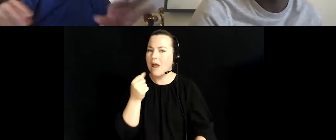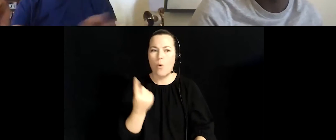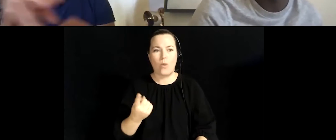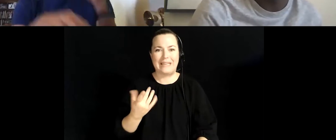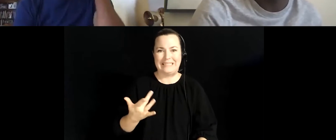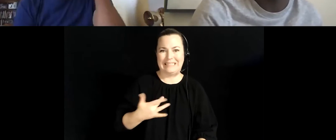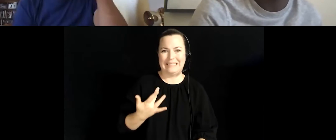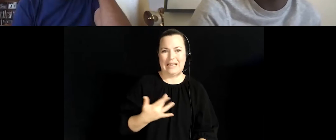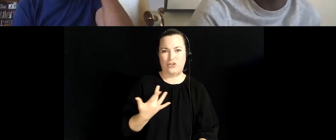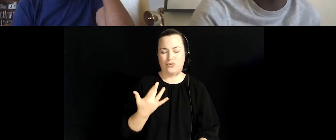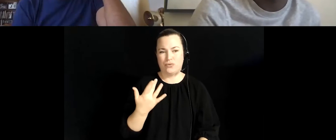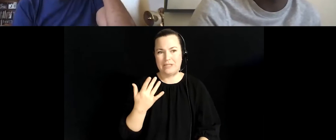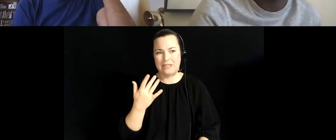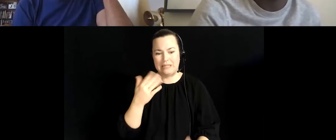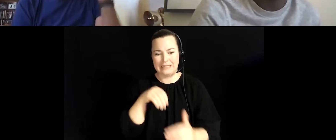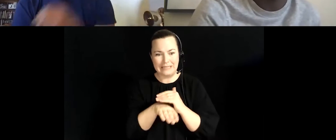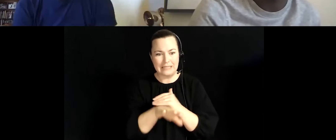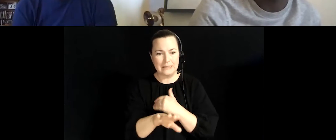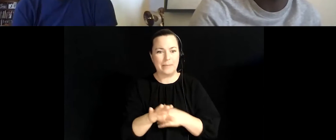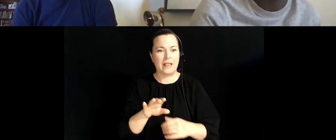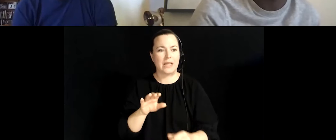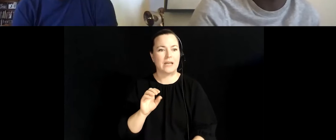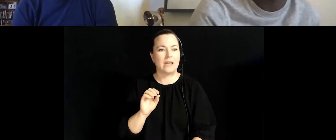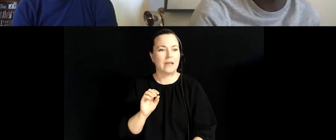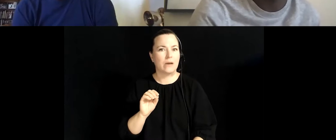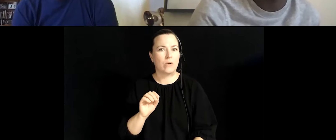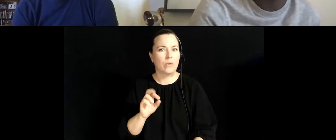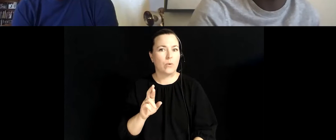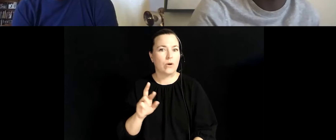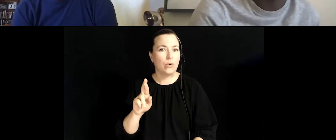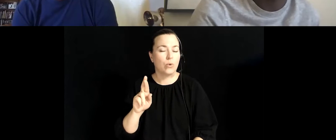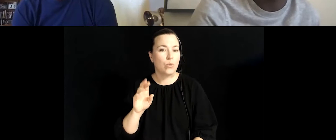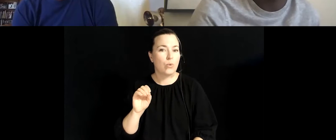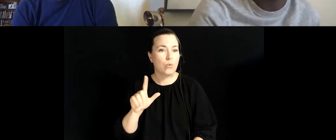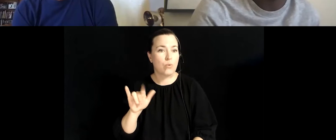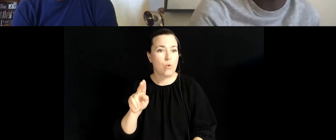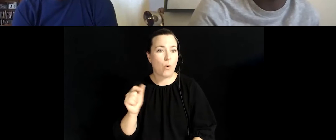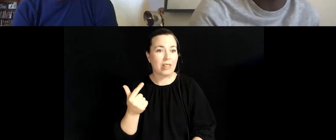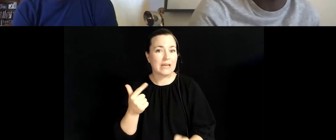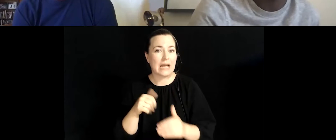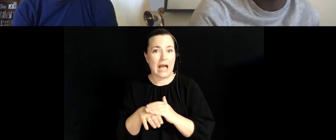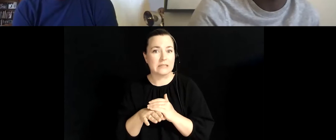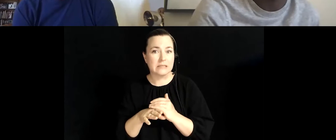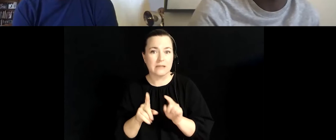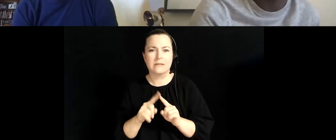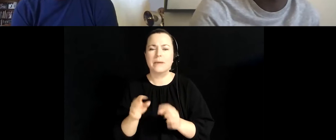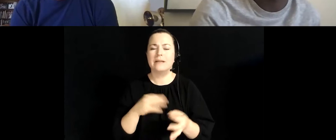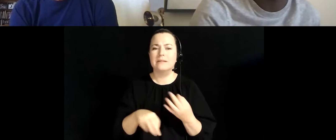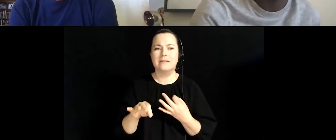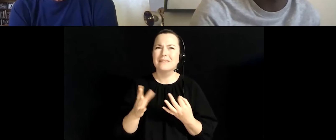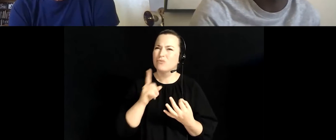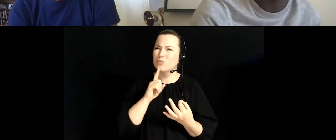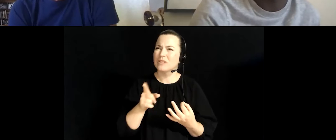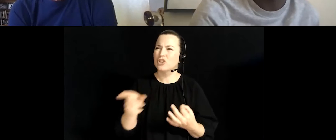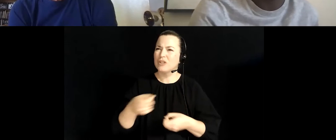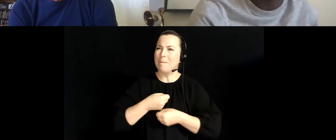accessibility or rolling access, or but also in the sense of like making work that people can really